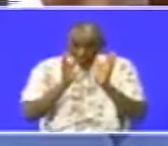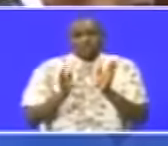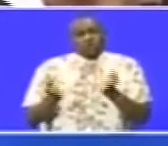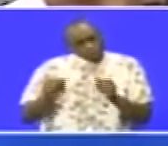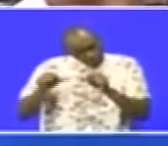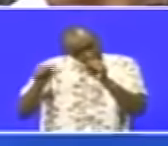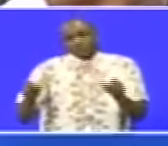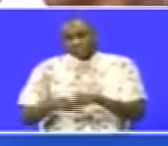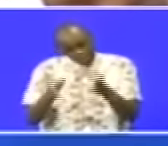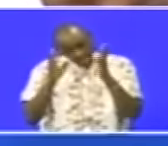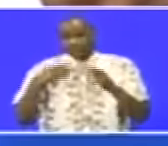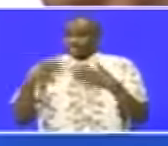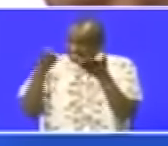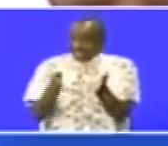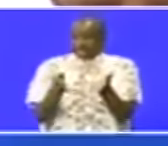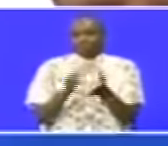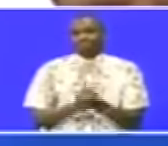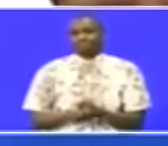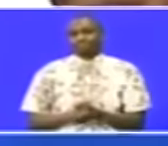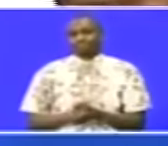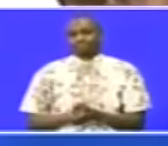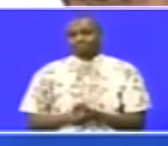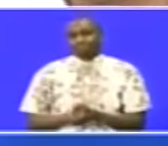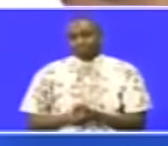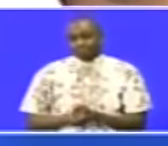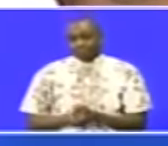up. We are here for you.